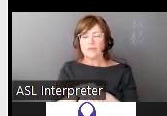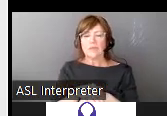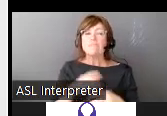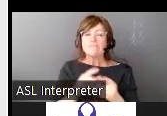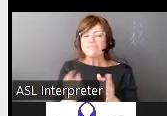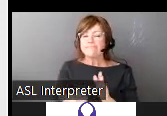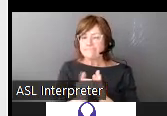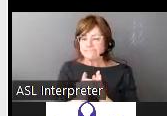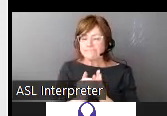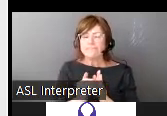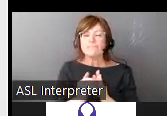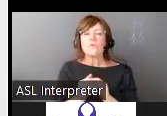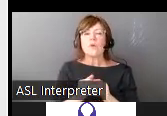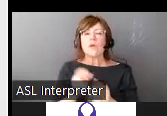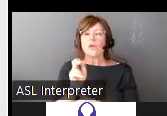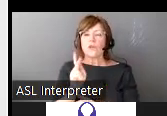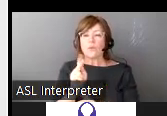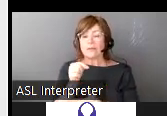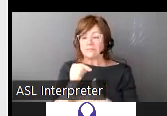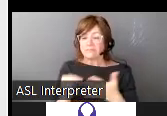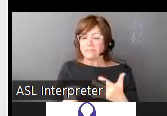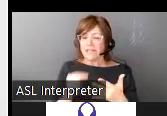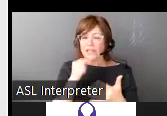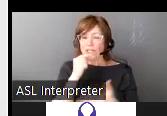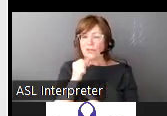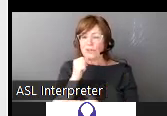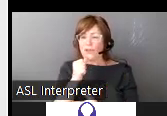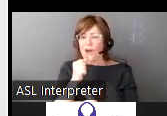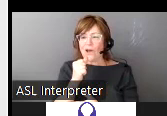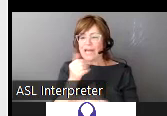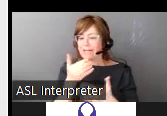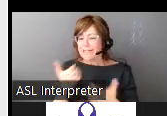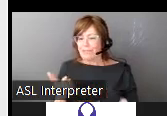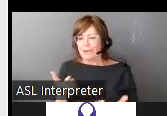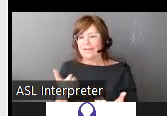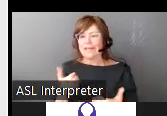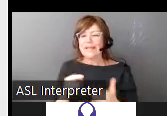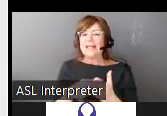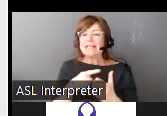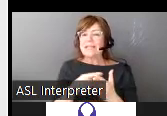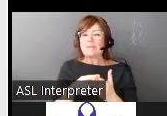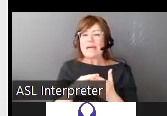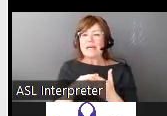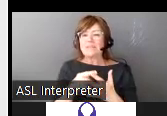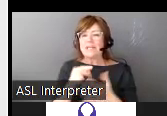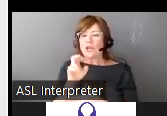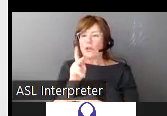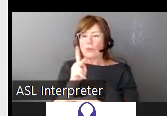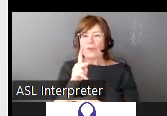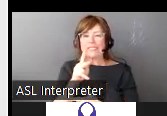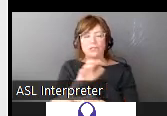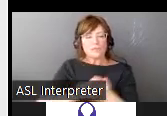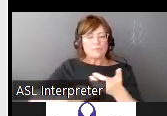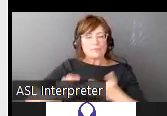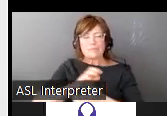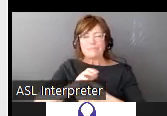reiterate, these risk factors are not mutually exclusive and can sometimes manifest simultaneously or concurrently with each other.